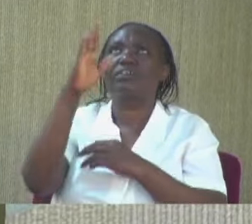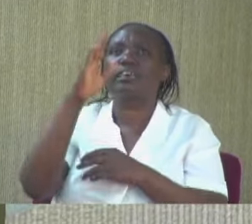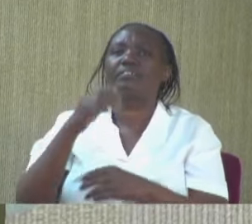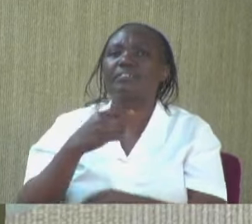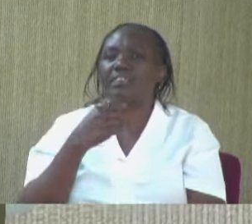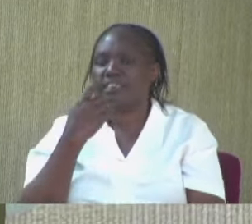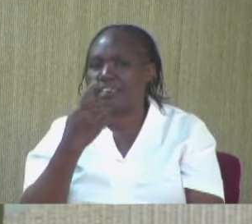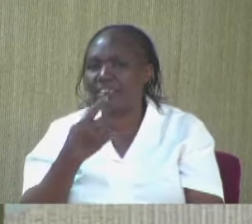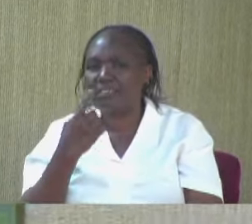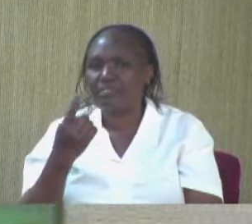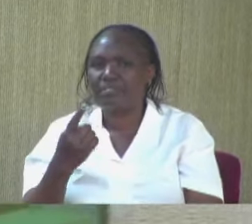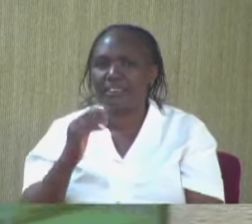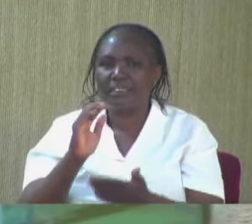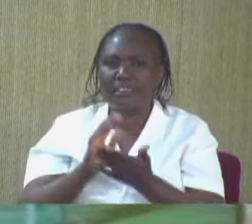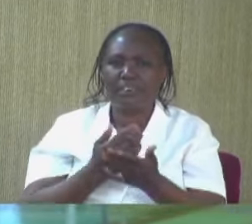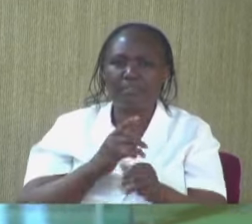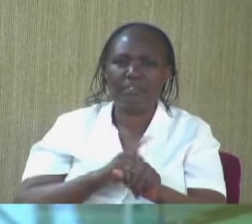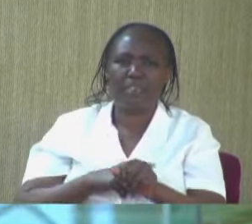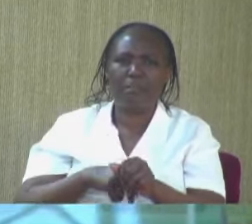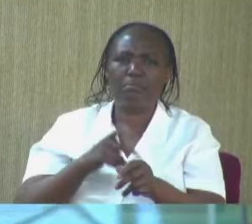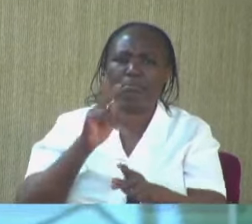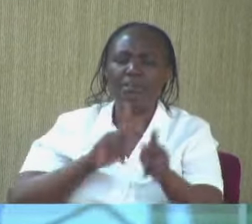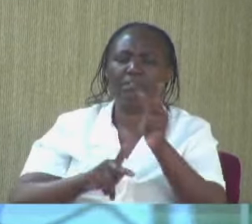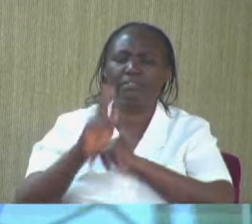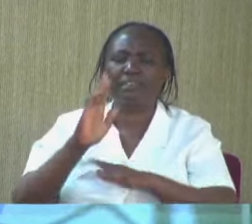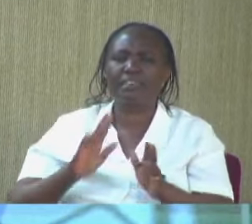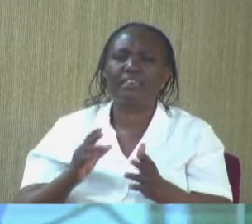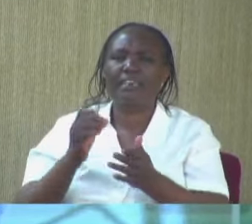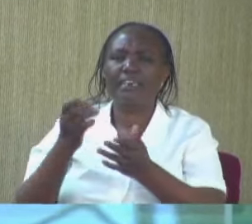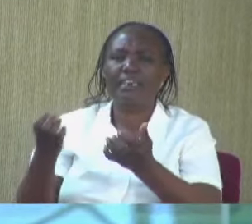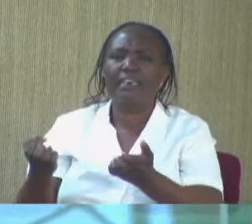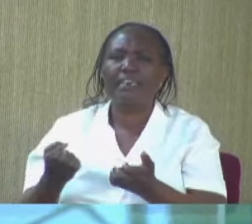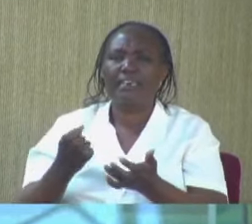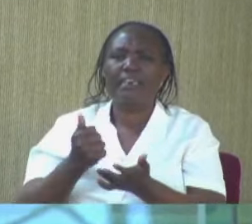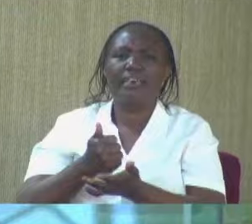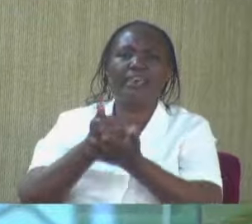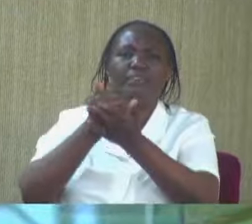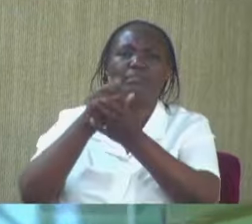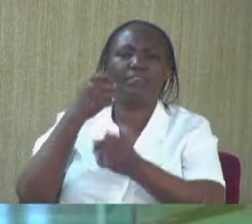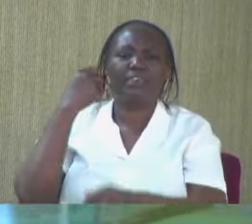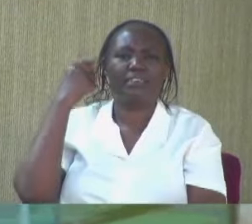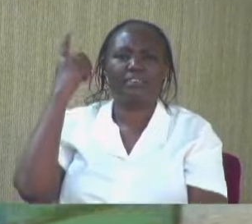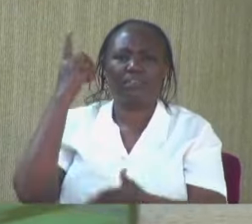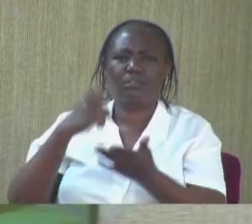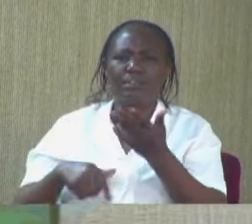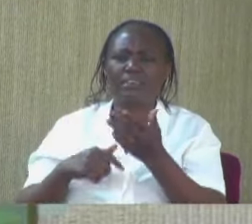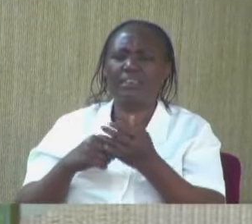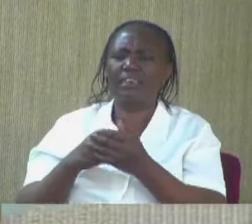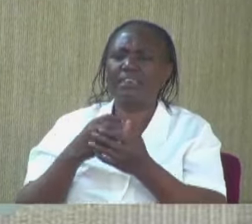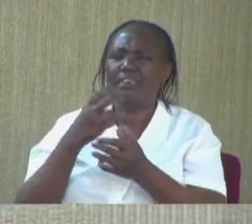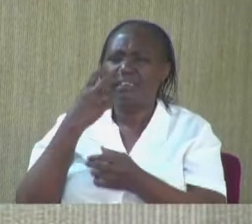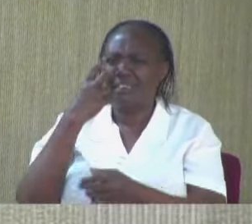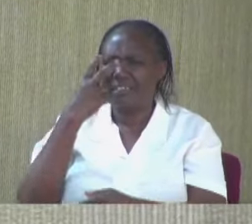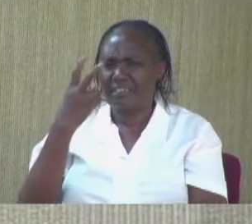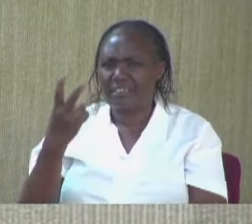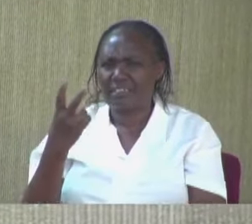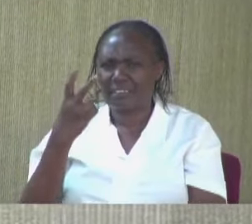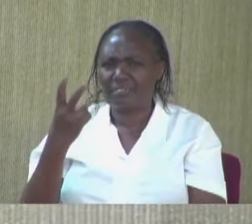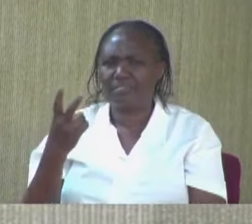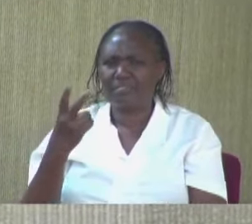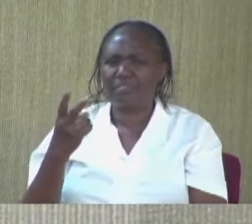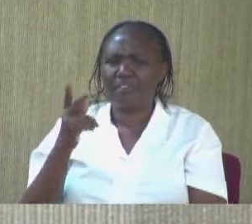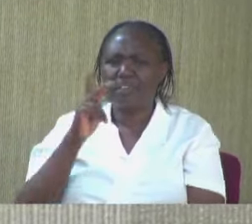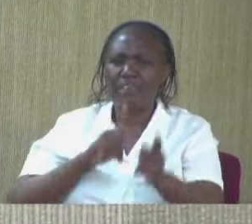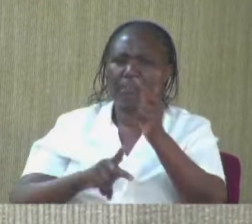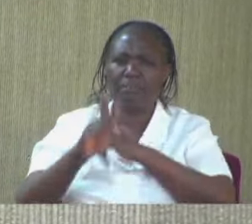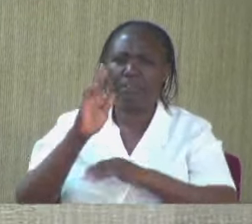And sometimes prophets need help to understand what they are seeing in vision. And you will notice that the prophets of